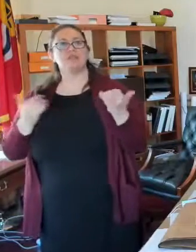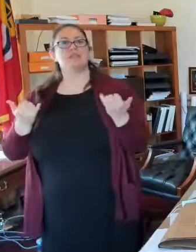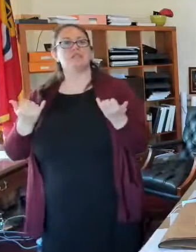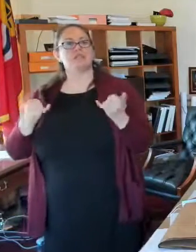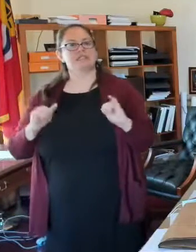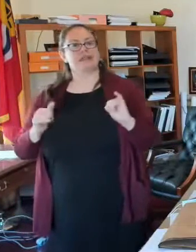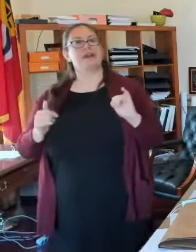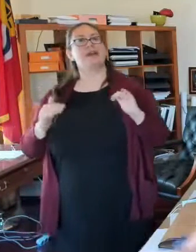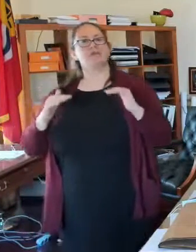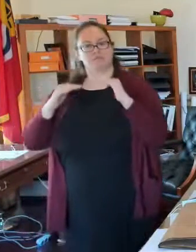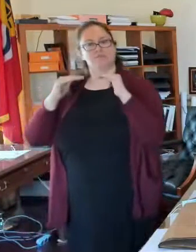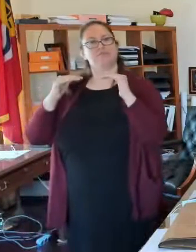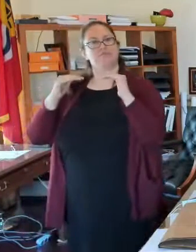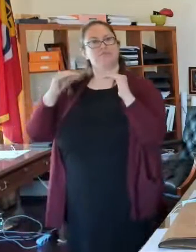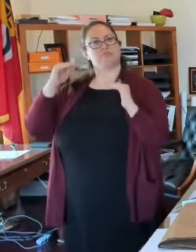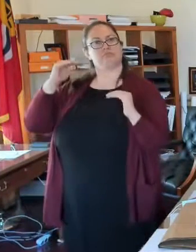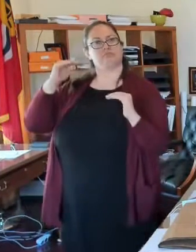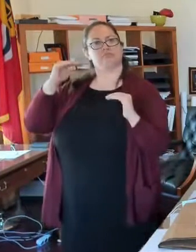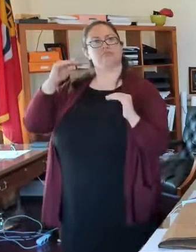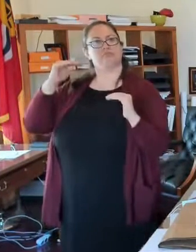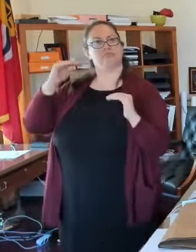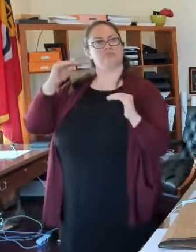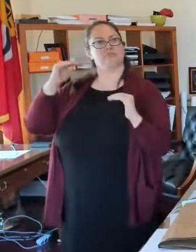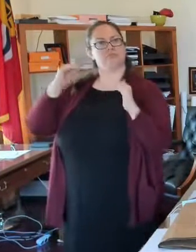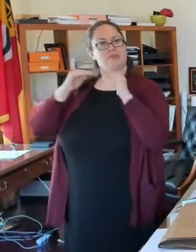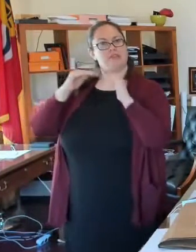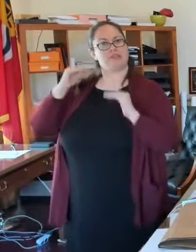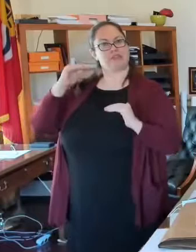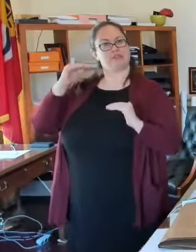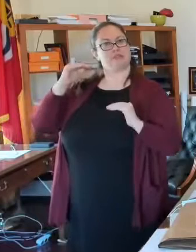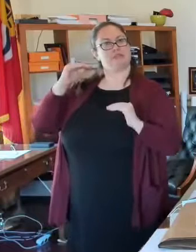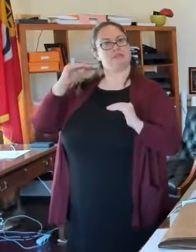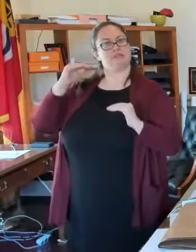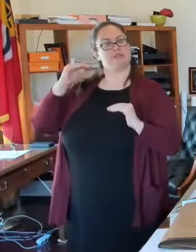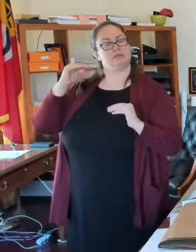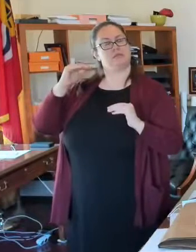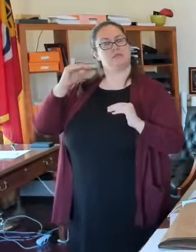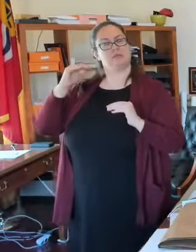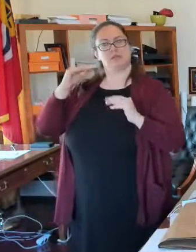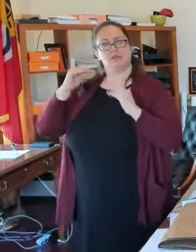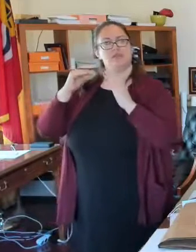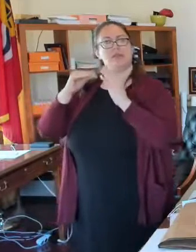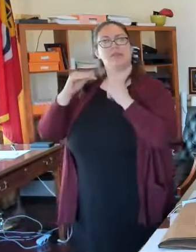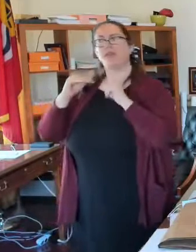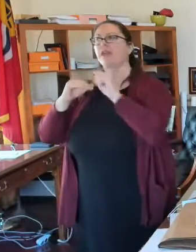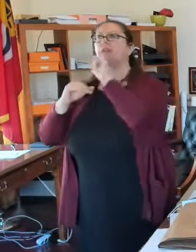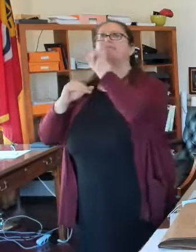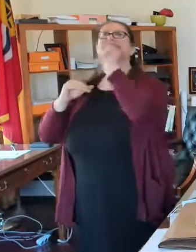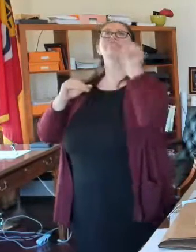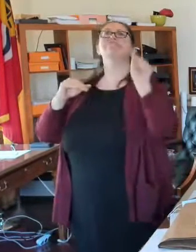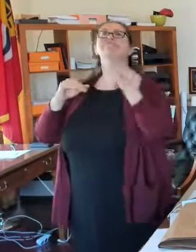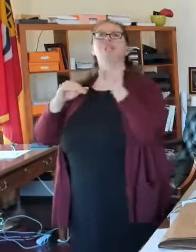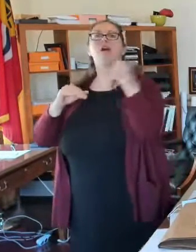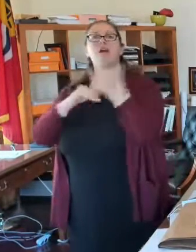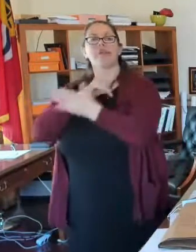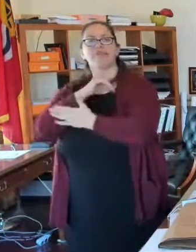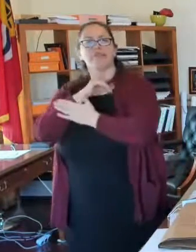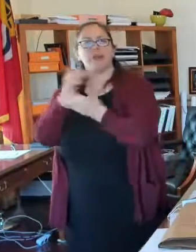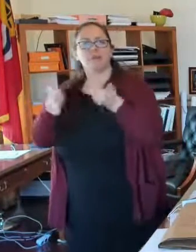fewer cases per capita than the surrounding counties.